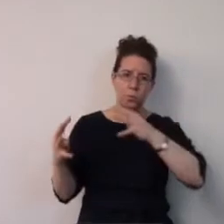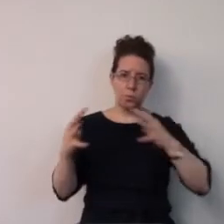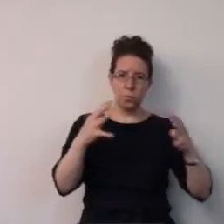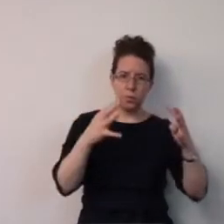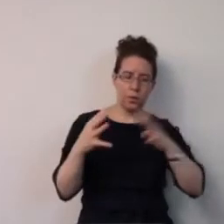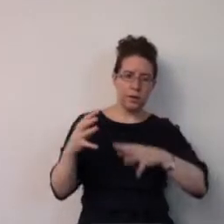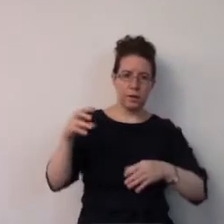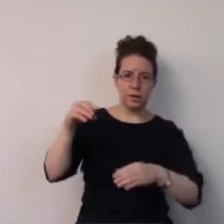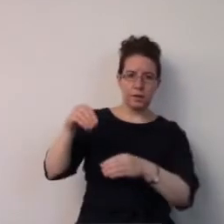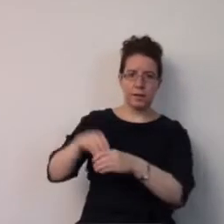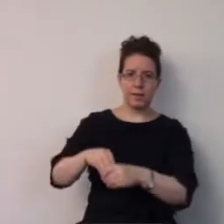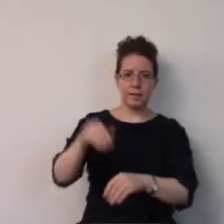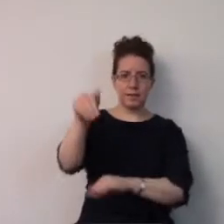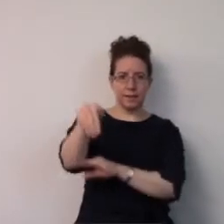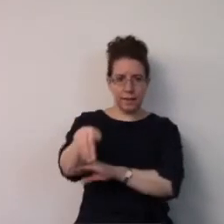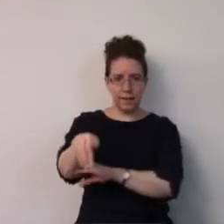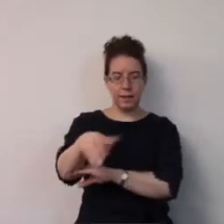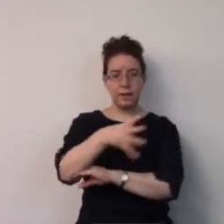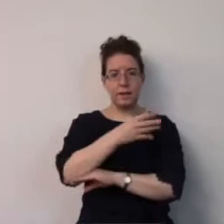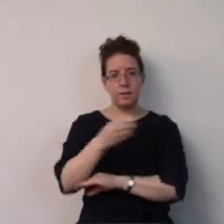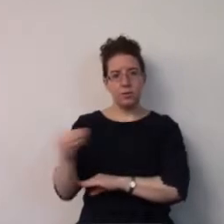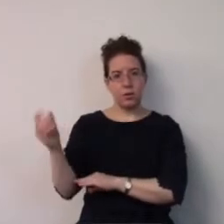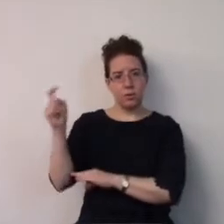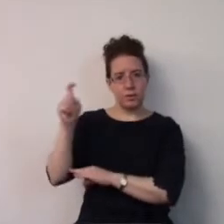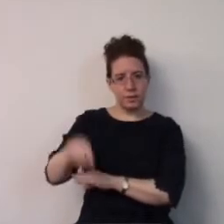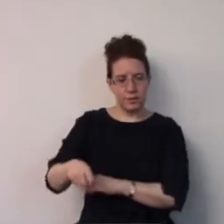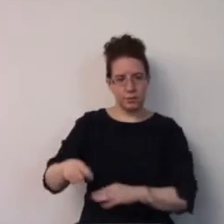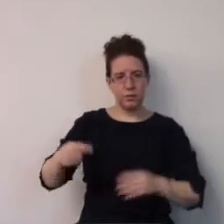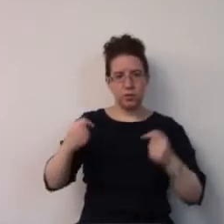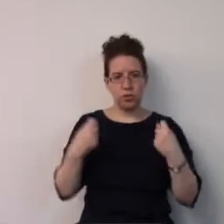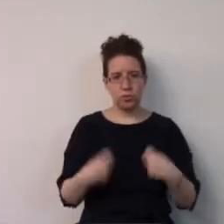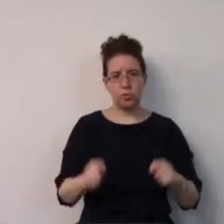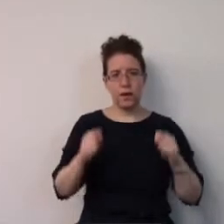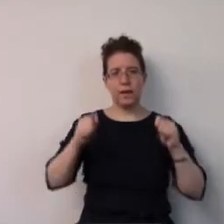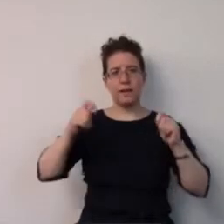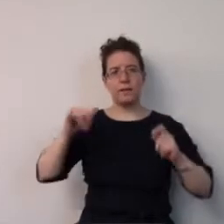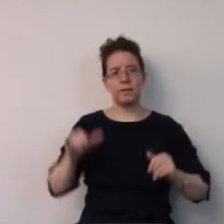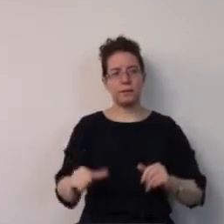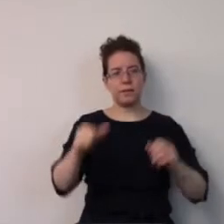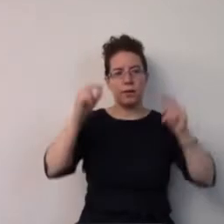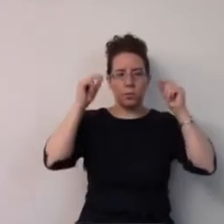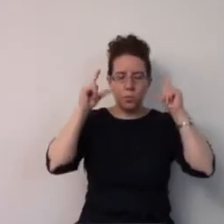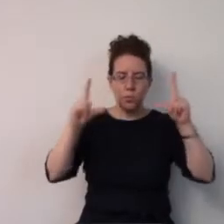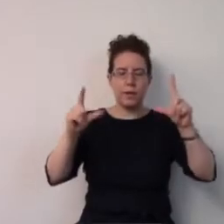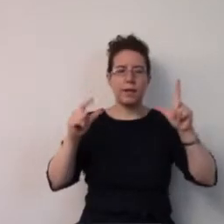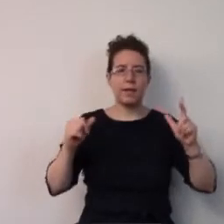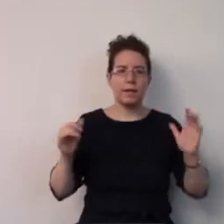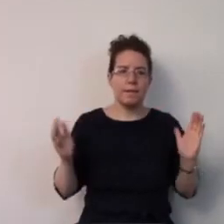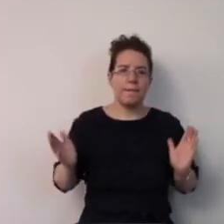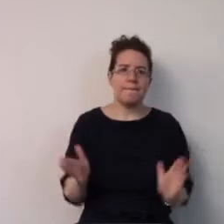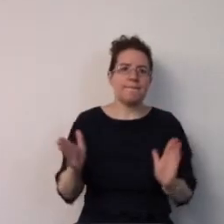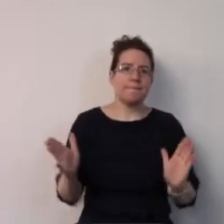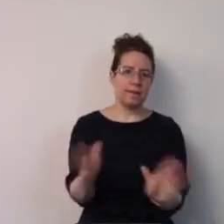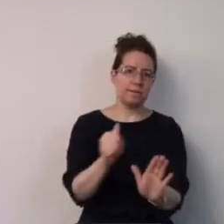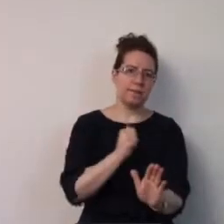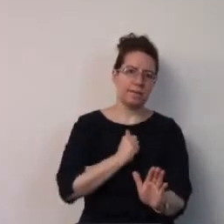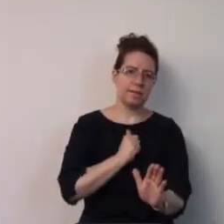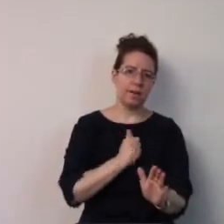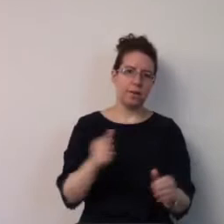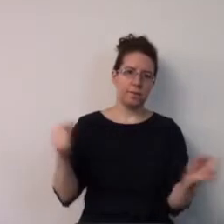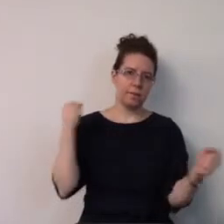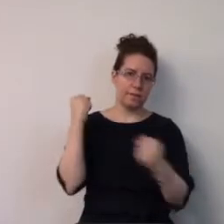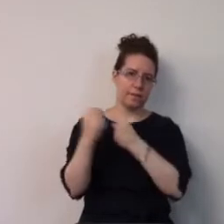push yourself to fight, to conquer the evil without or within your own